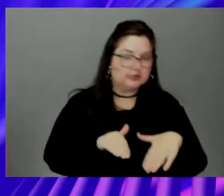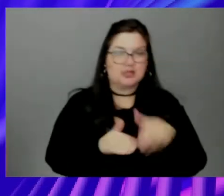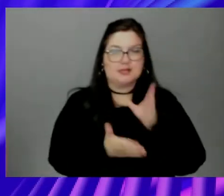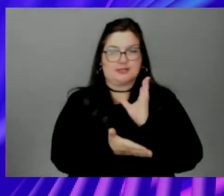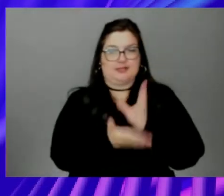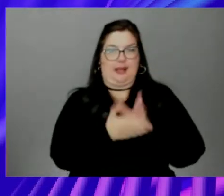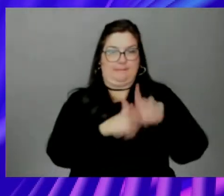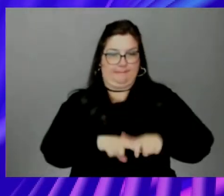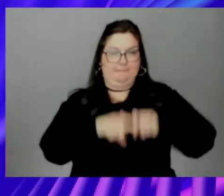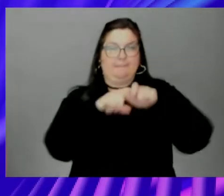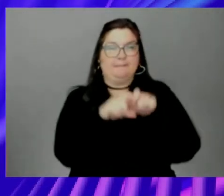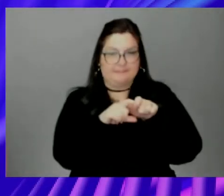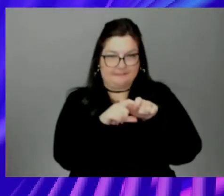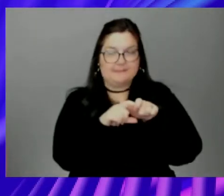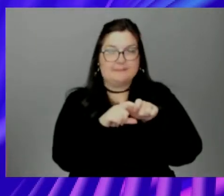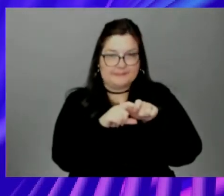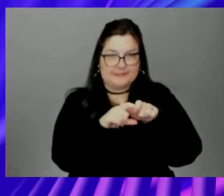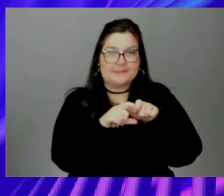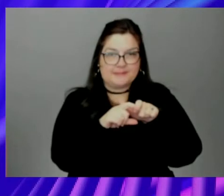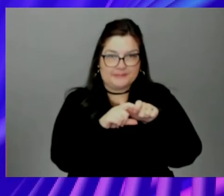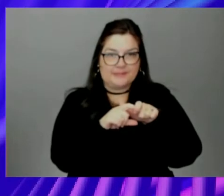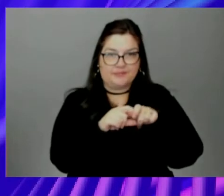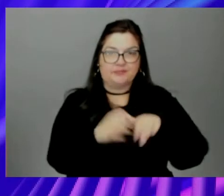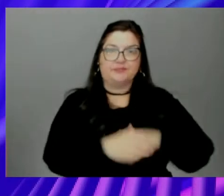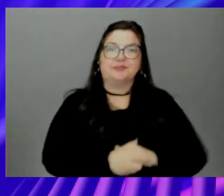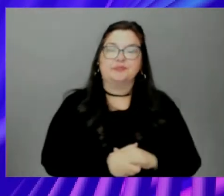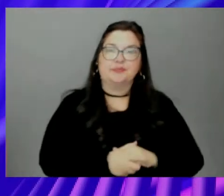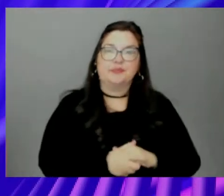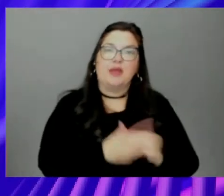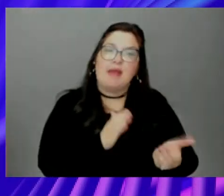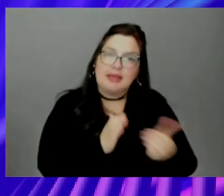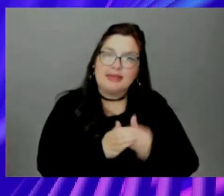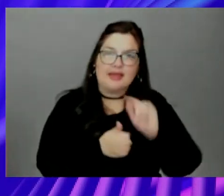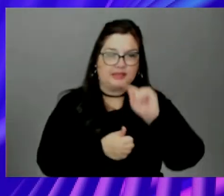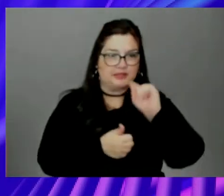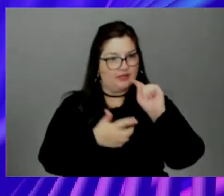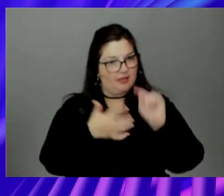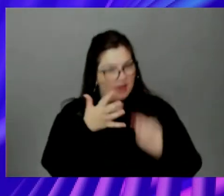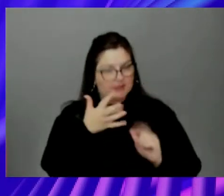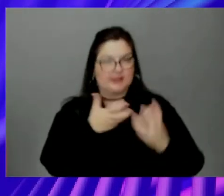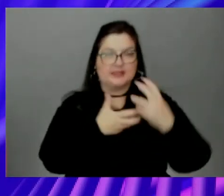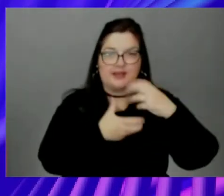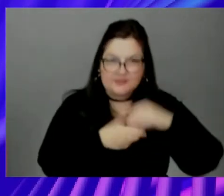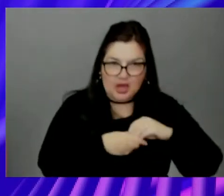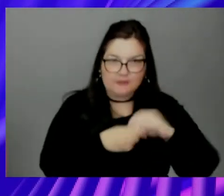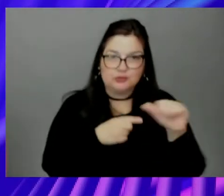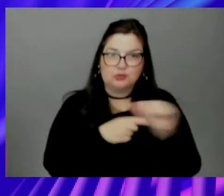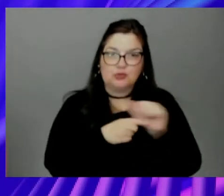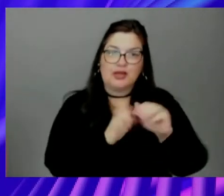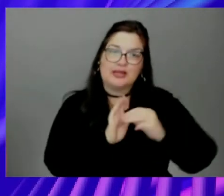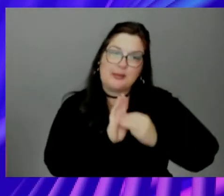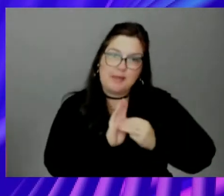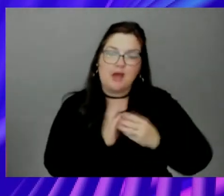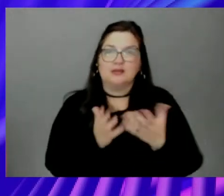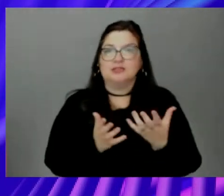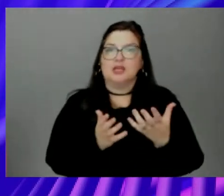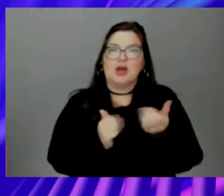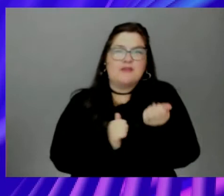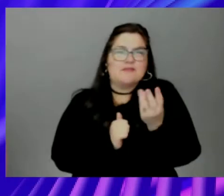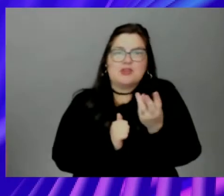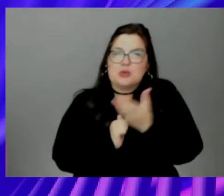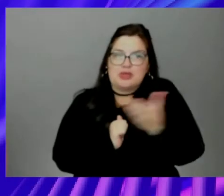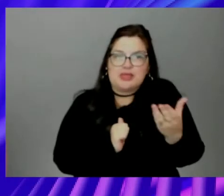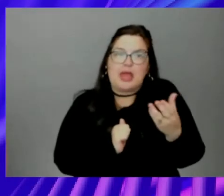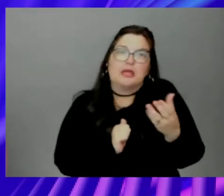job. So these are like a lot of things that goes into it. I've just touched base some of those things which are